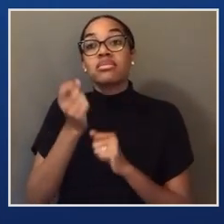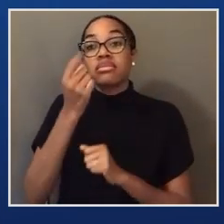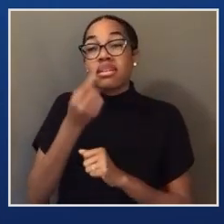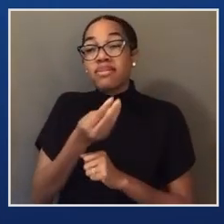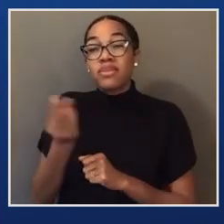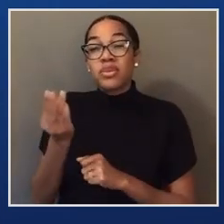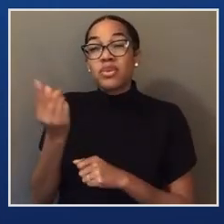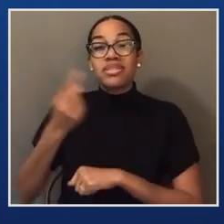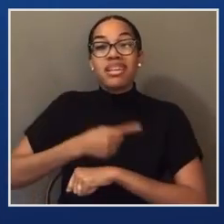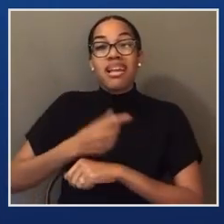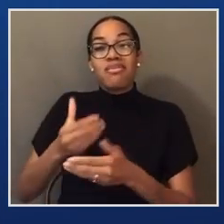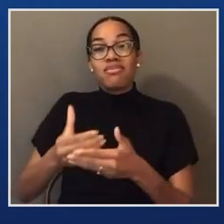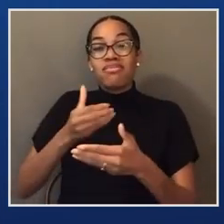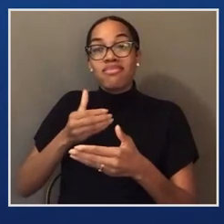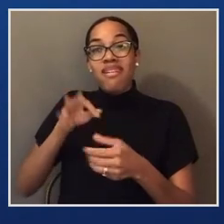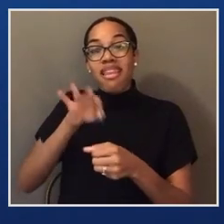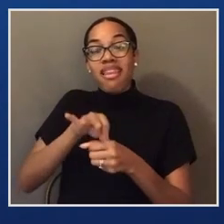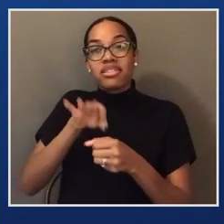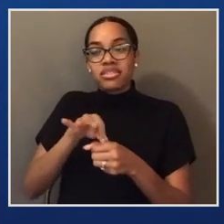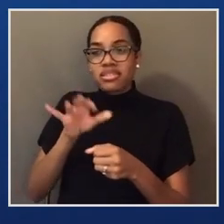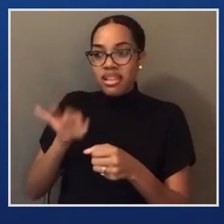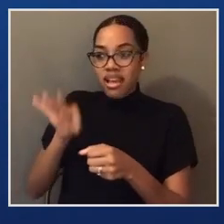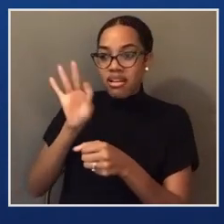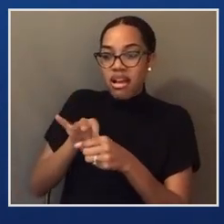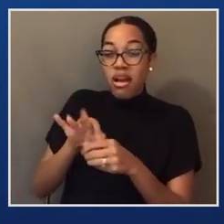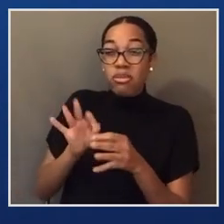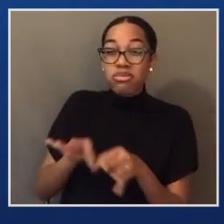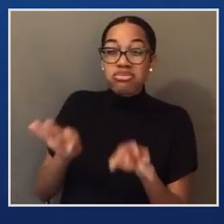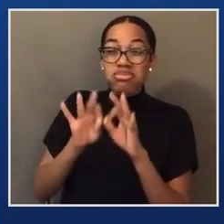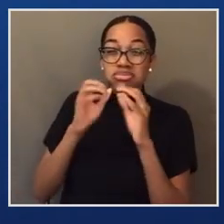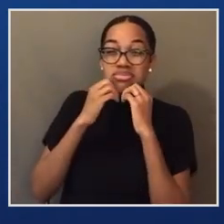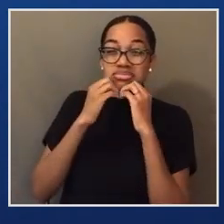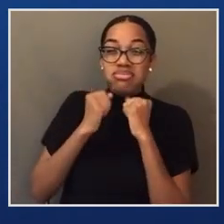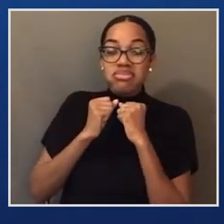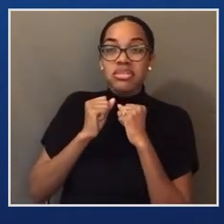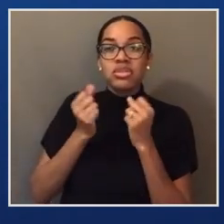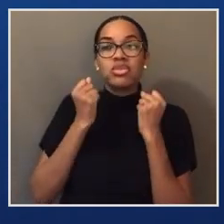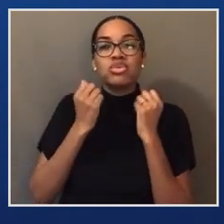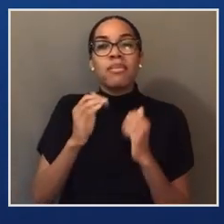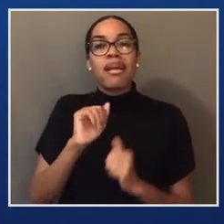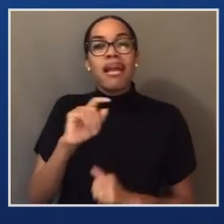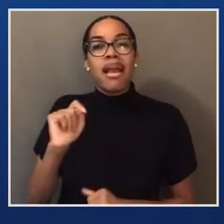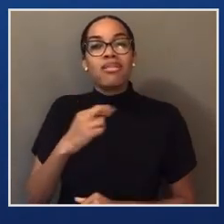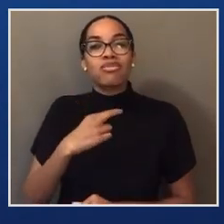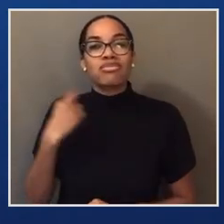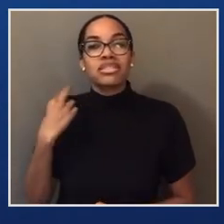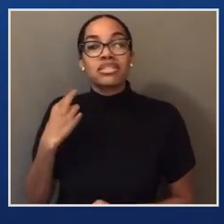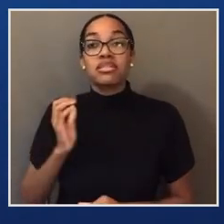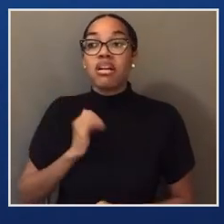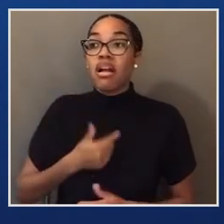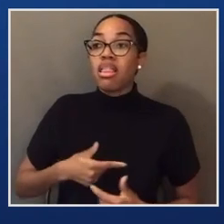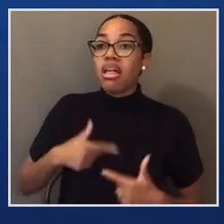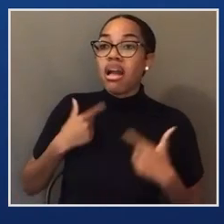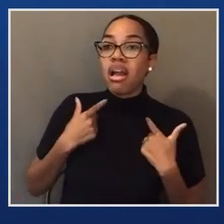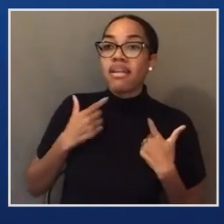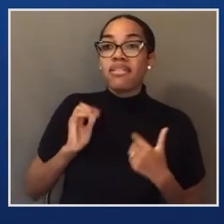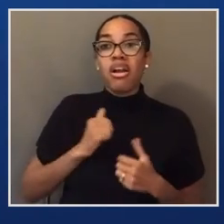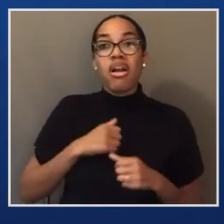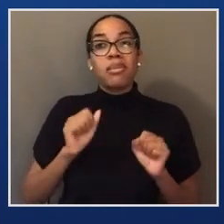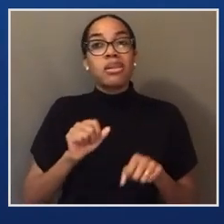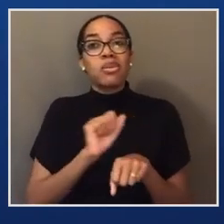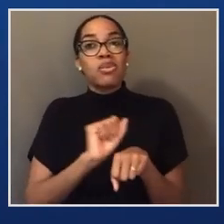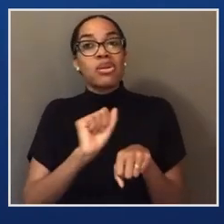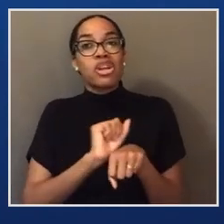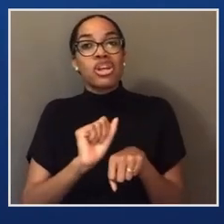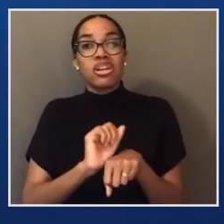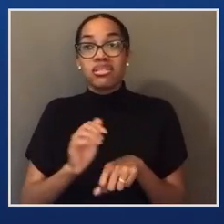in our lifetimes. So much is at stake, our lives, our livelihoods, the kind of country we live in. So I need you to